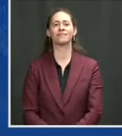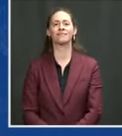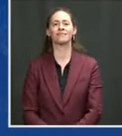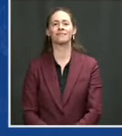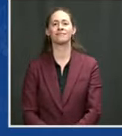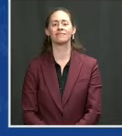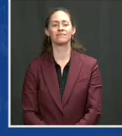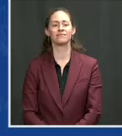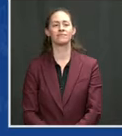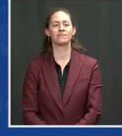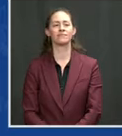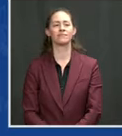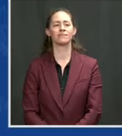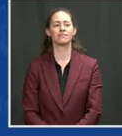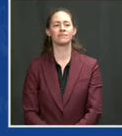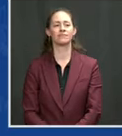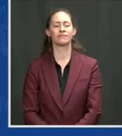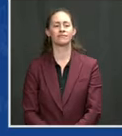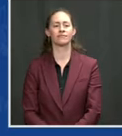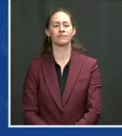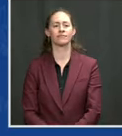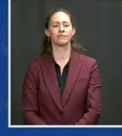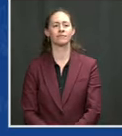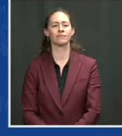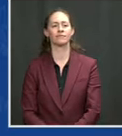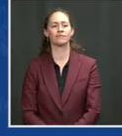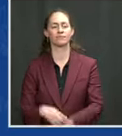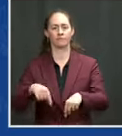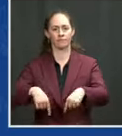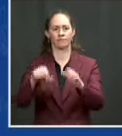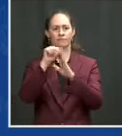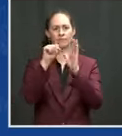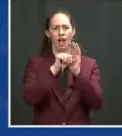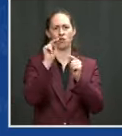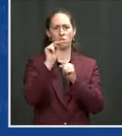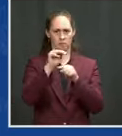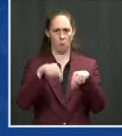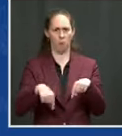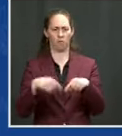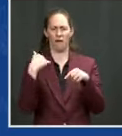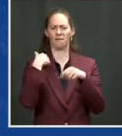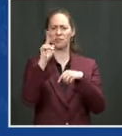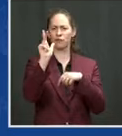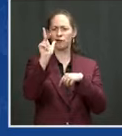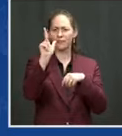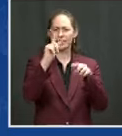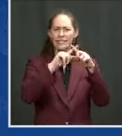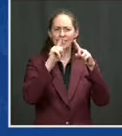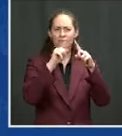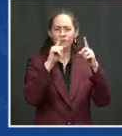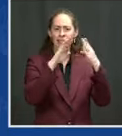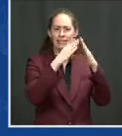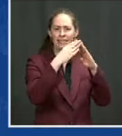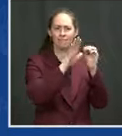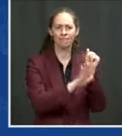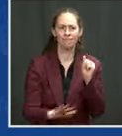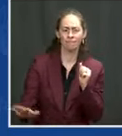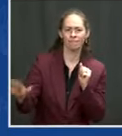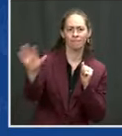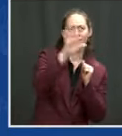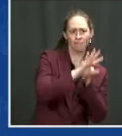Mexico, Mr. President. And they're going to have 70 percent or more of their population with two shots by